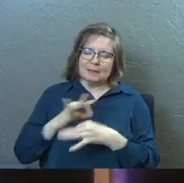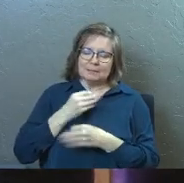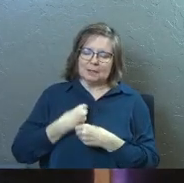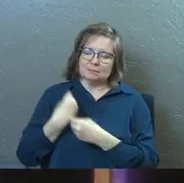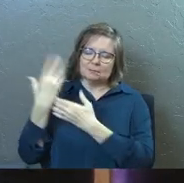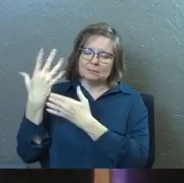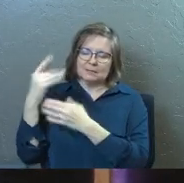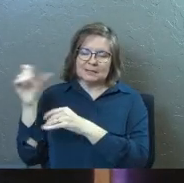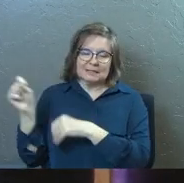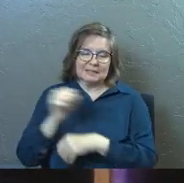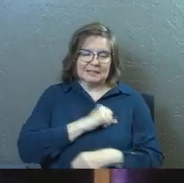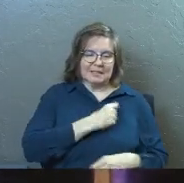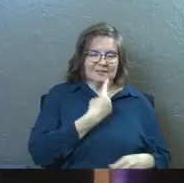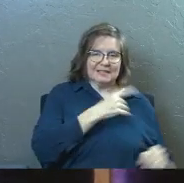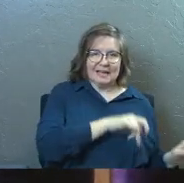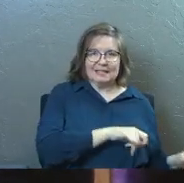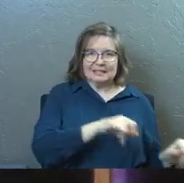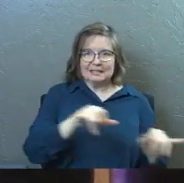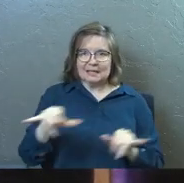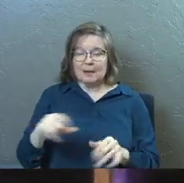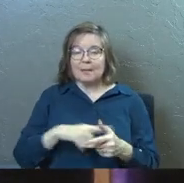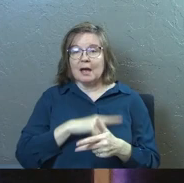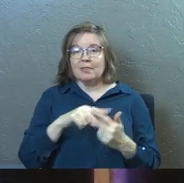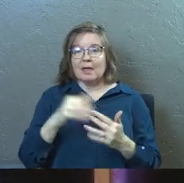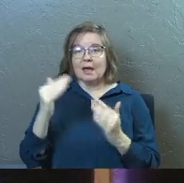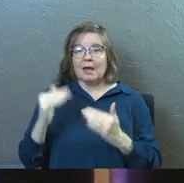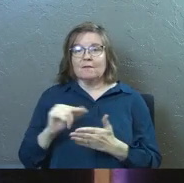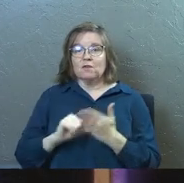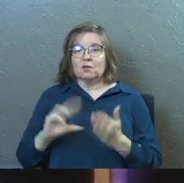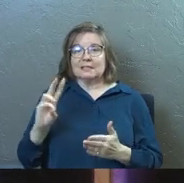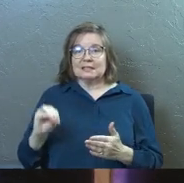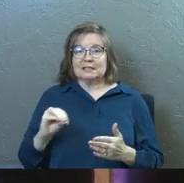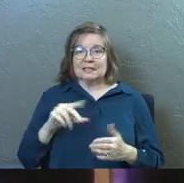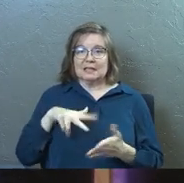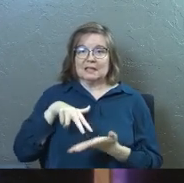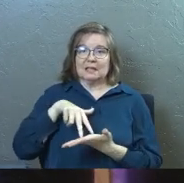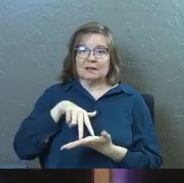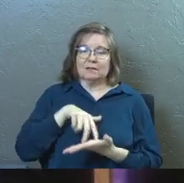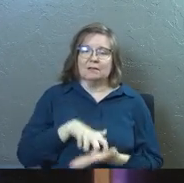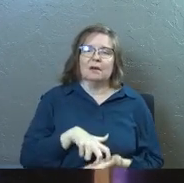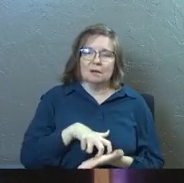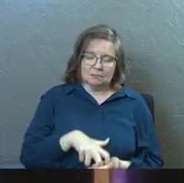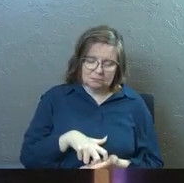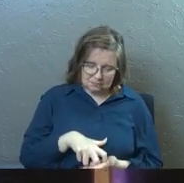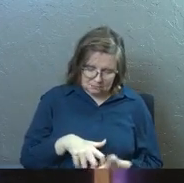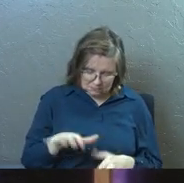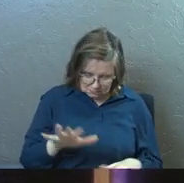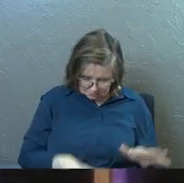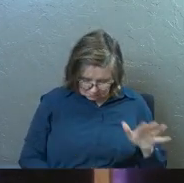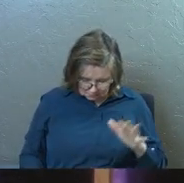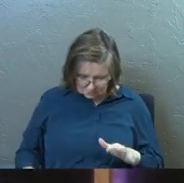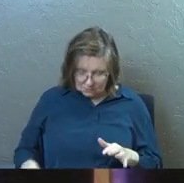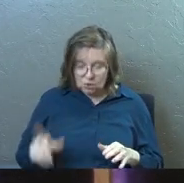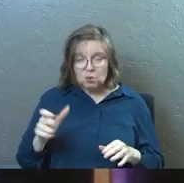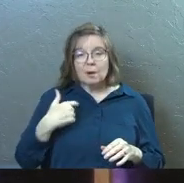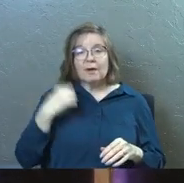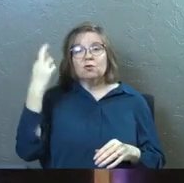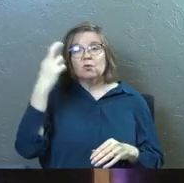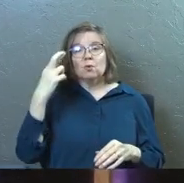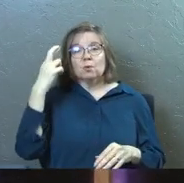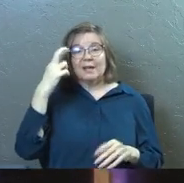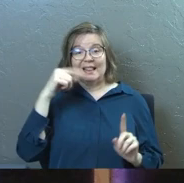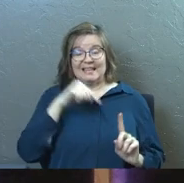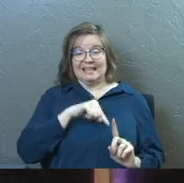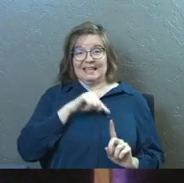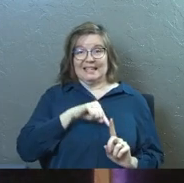spirit. Stephen is saying the same thing. And then verse 60, he fell to his knees. And when it fell to his knees, you've got to